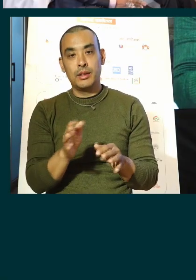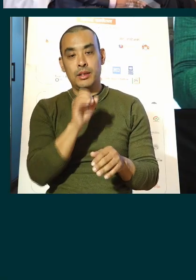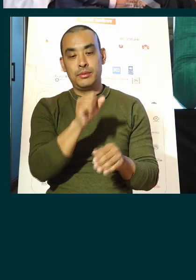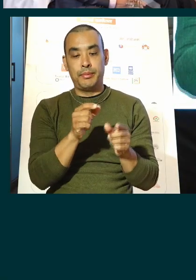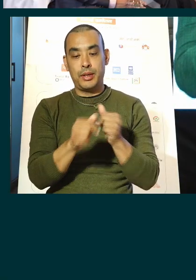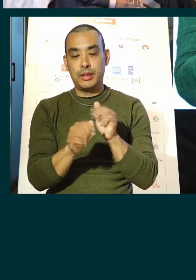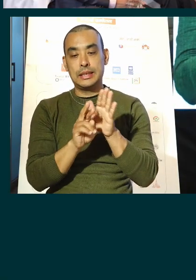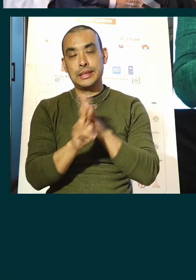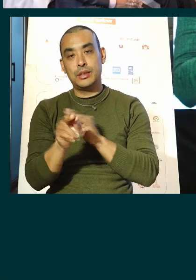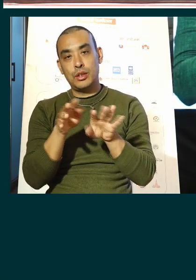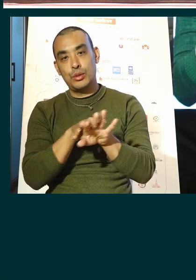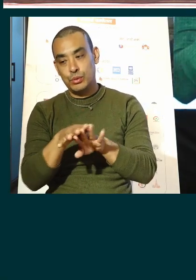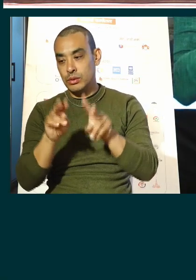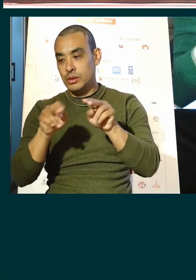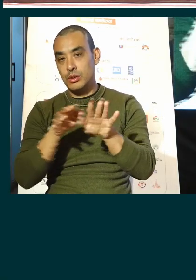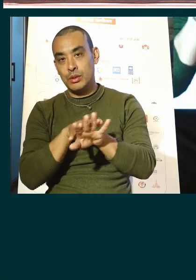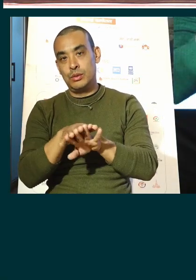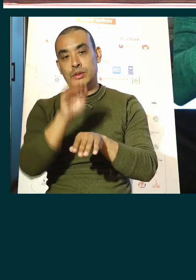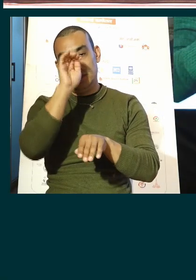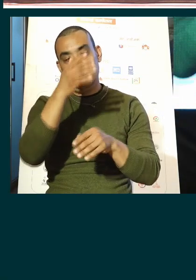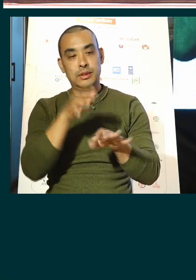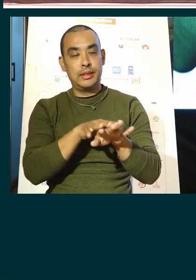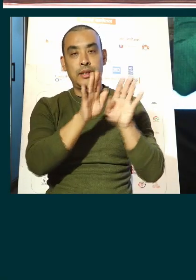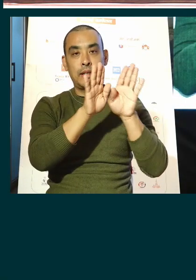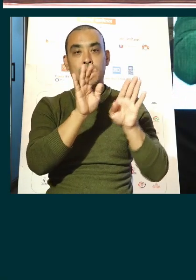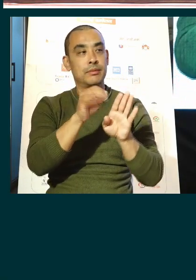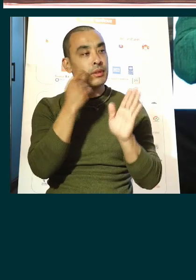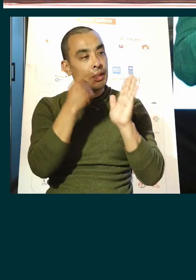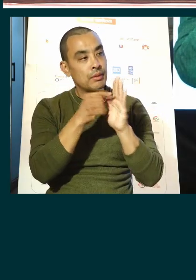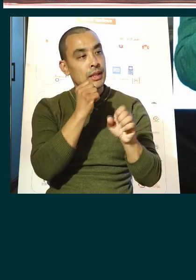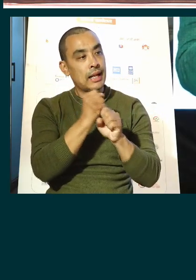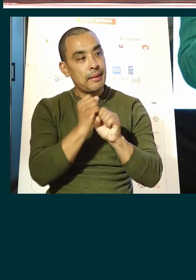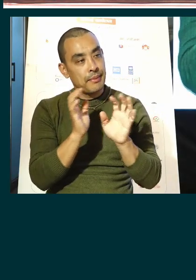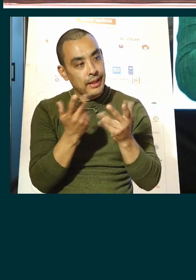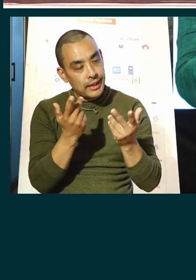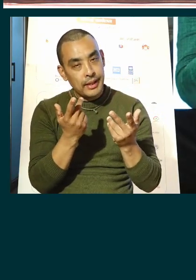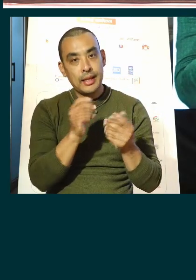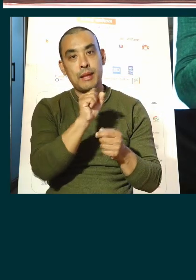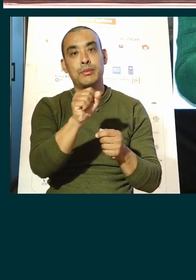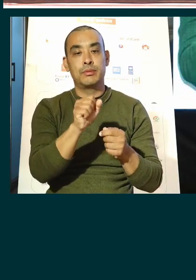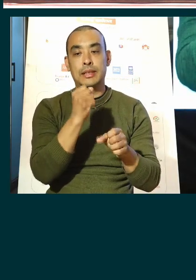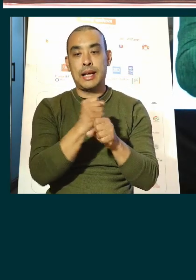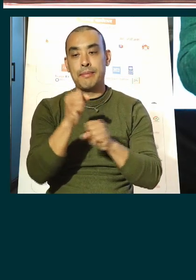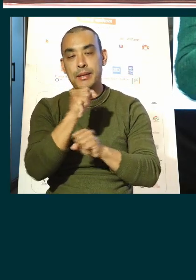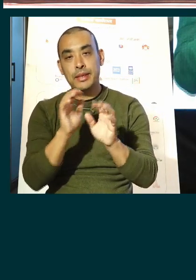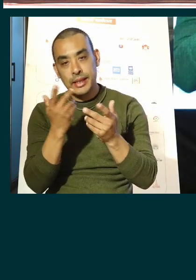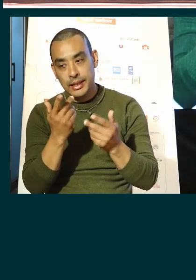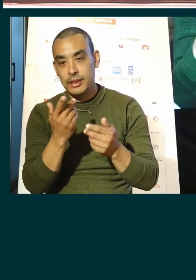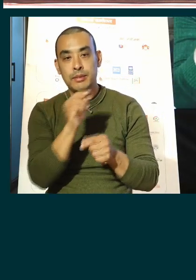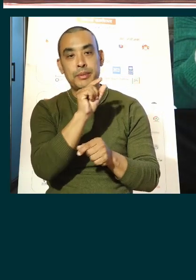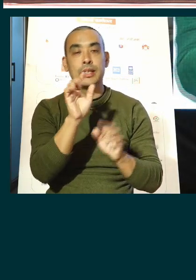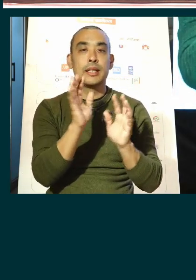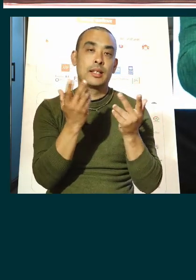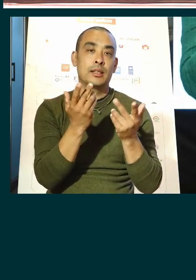research findings with us and to really show us what are the facilitating factors that